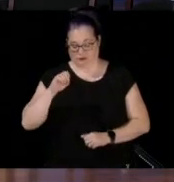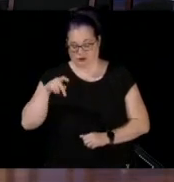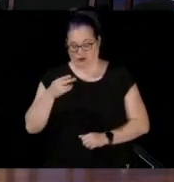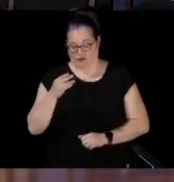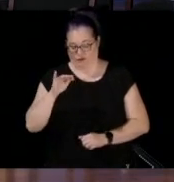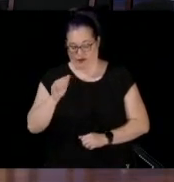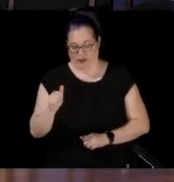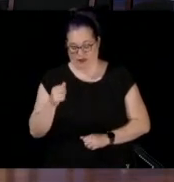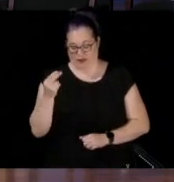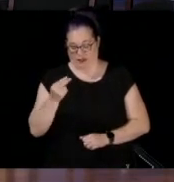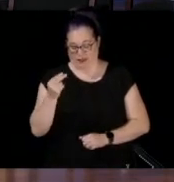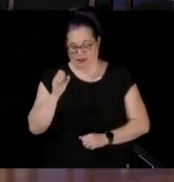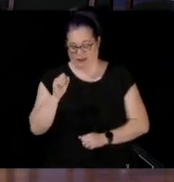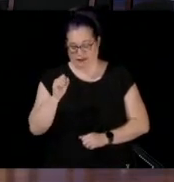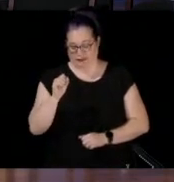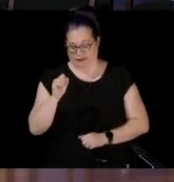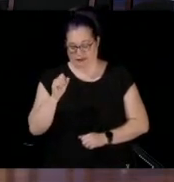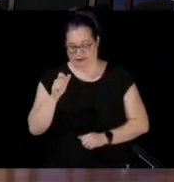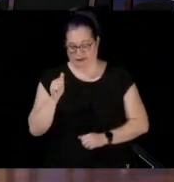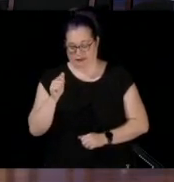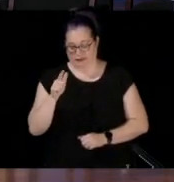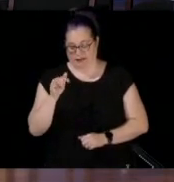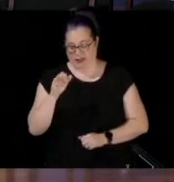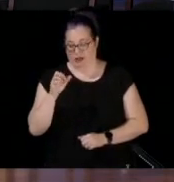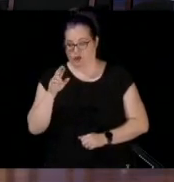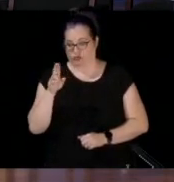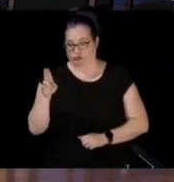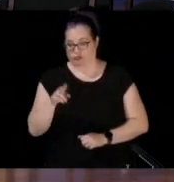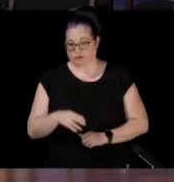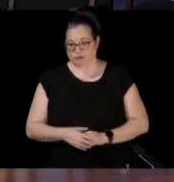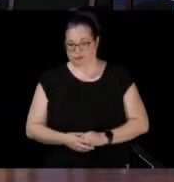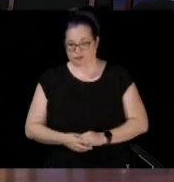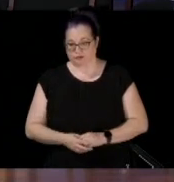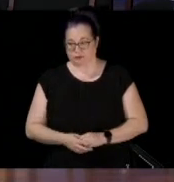Sophia Helena Salakru.